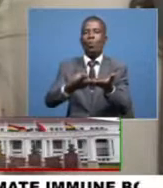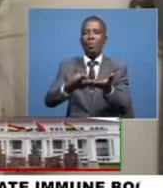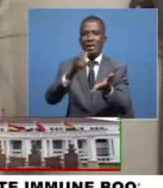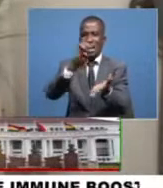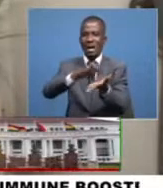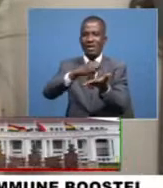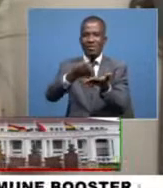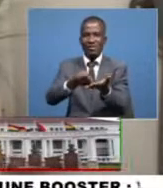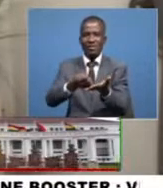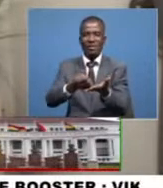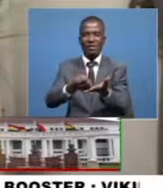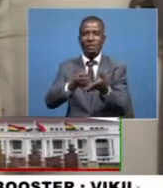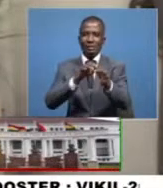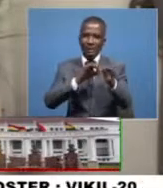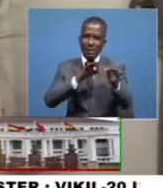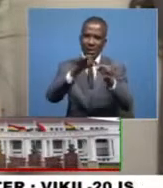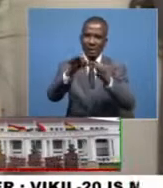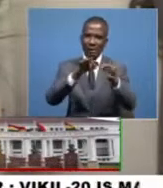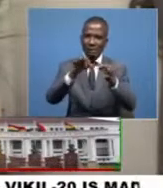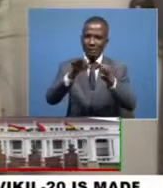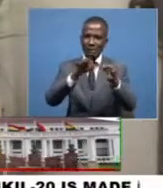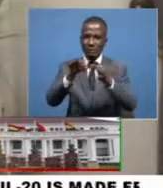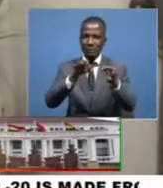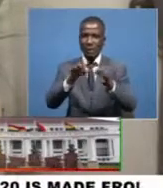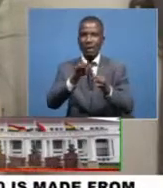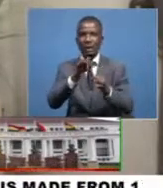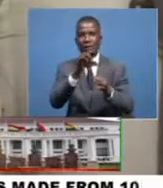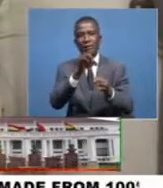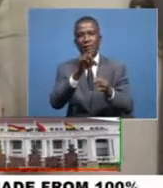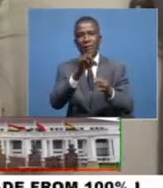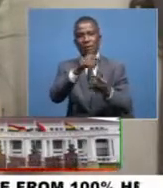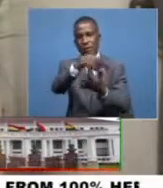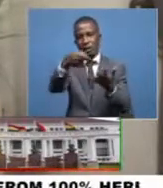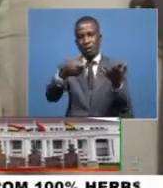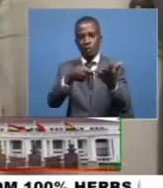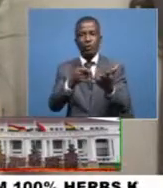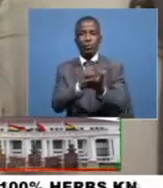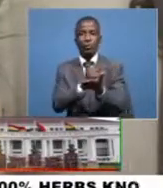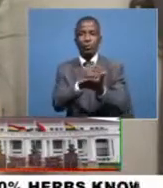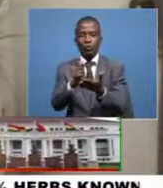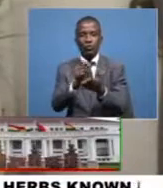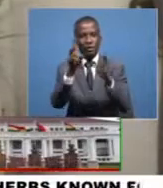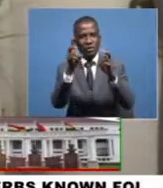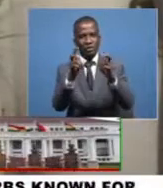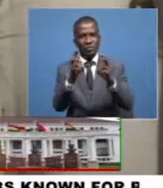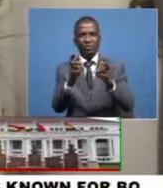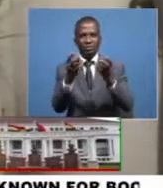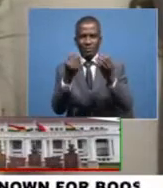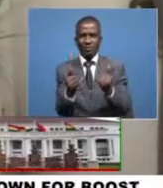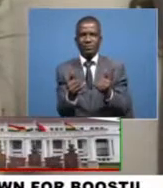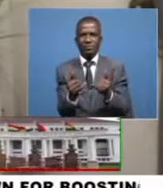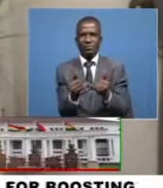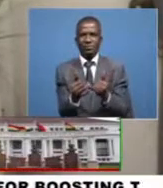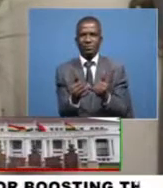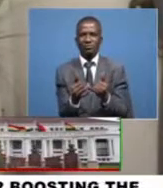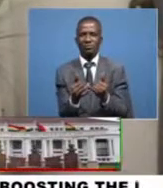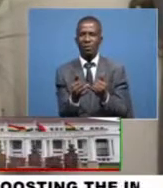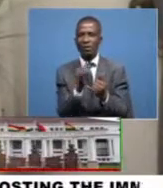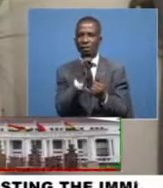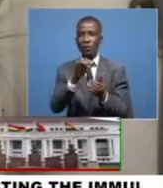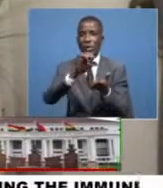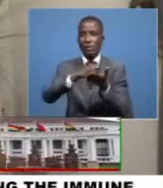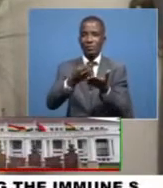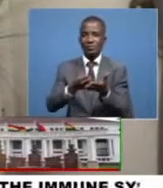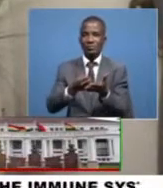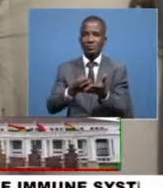witnesses to substantiate those facts. So the pleadings on their own is not evidence. It is